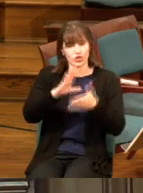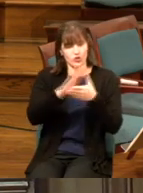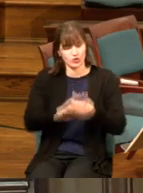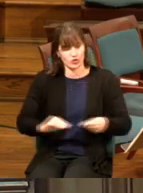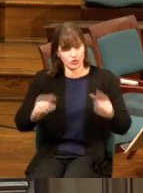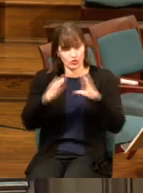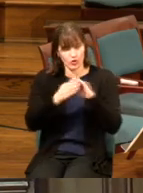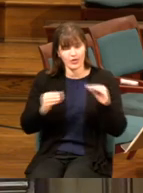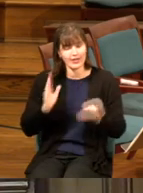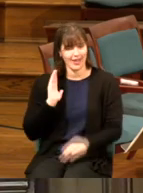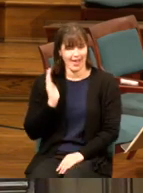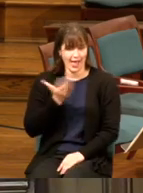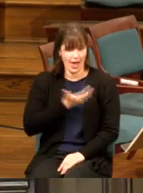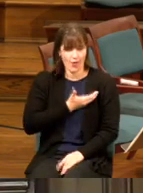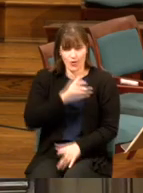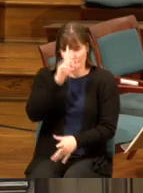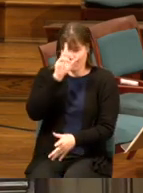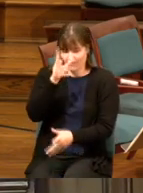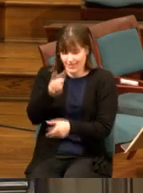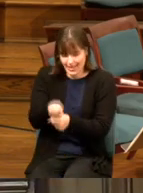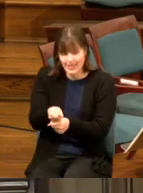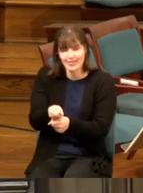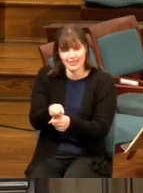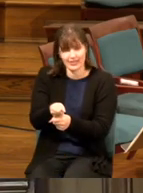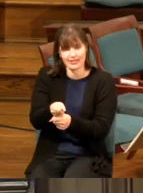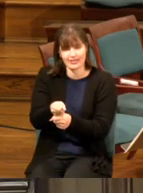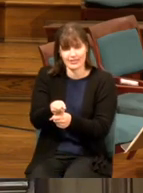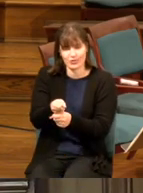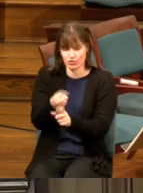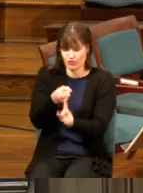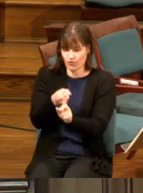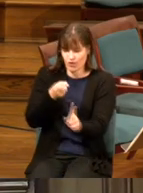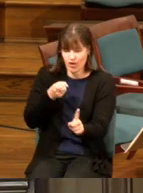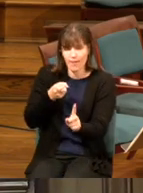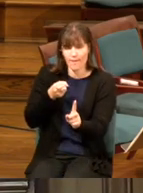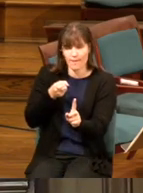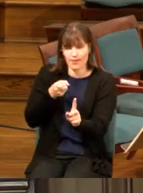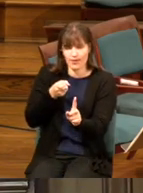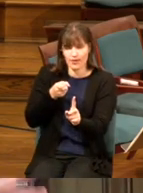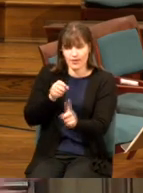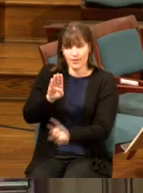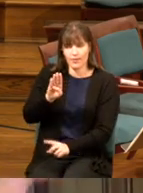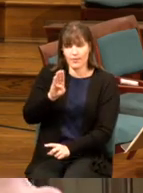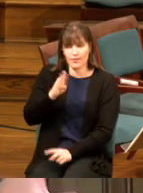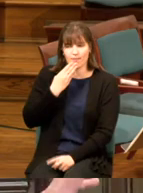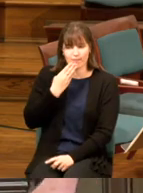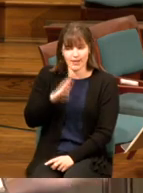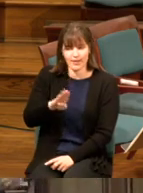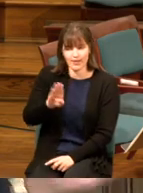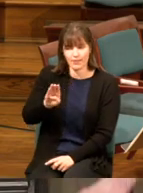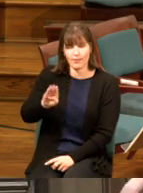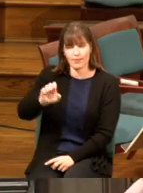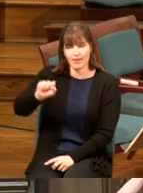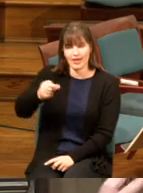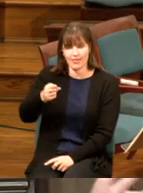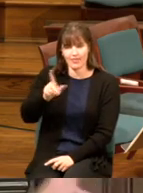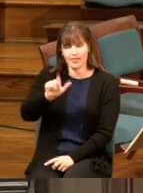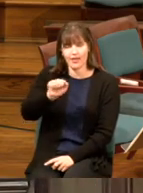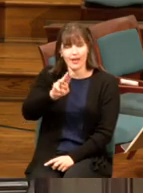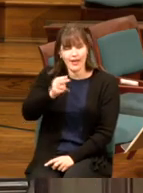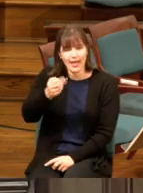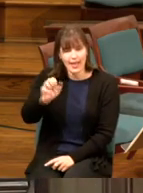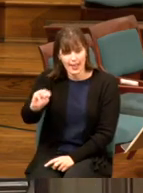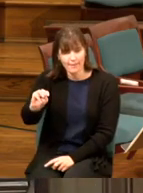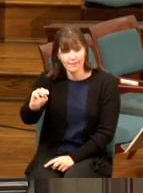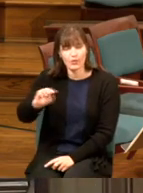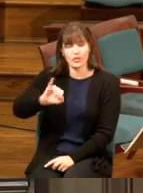faith was born off the back of an unlikely alley in Bethlehem when John said the Word